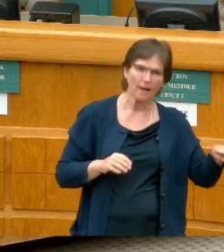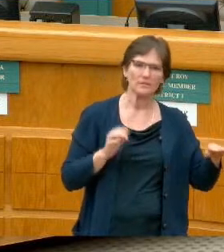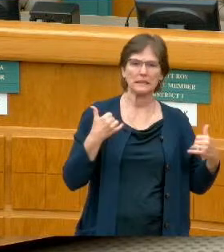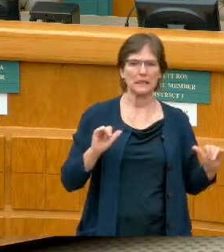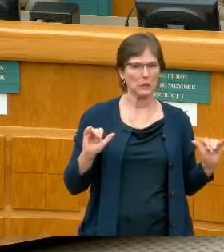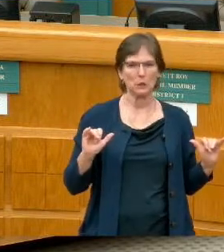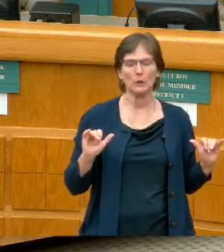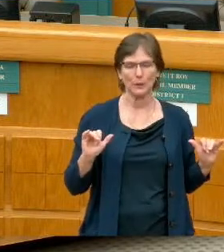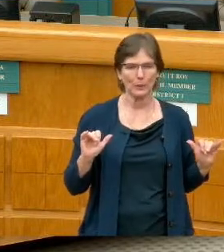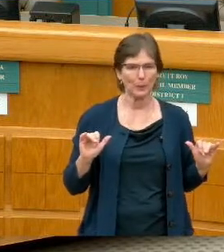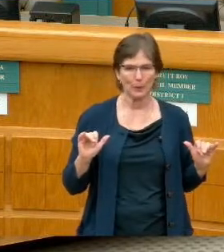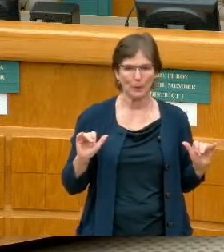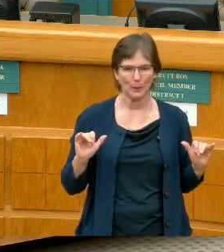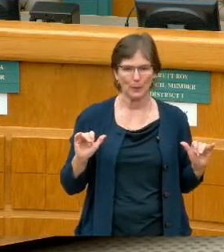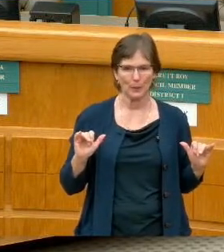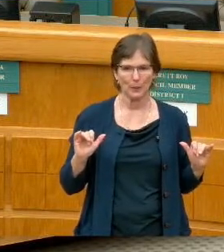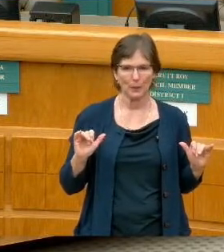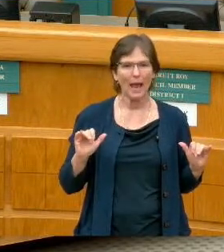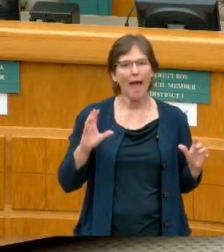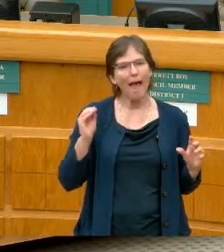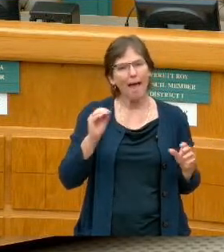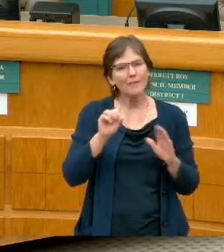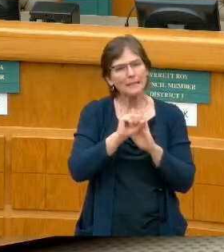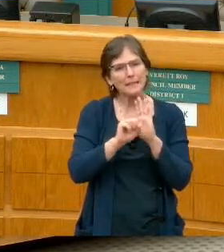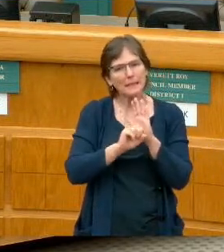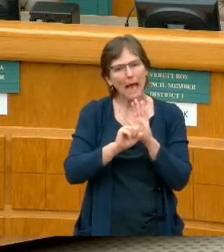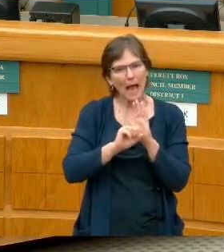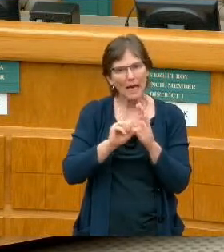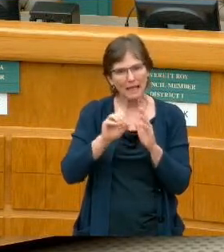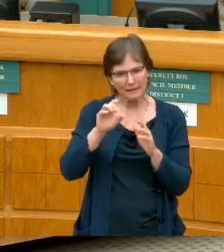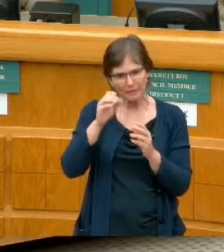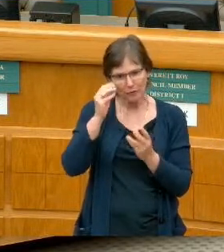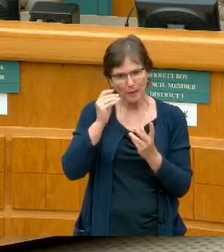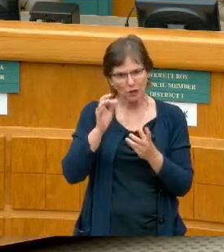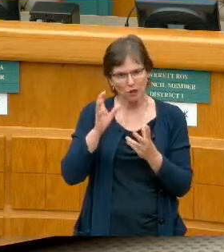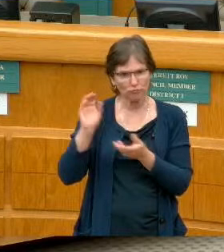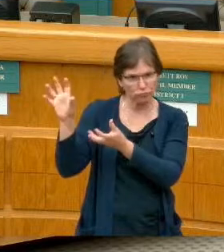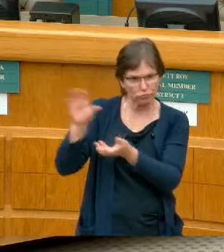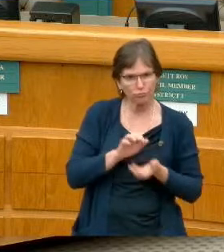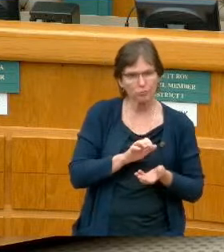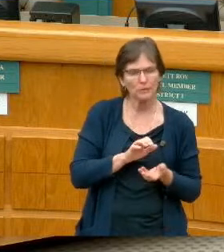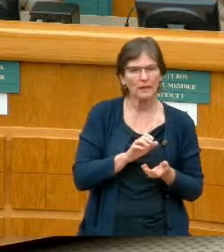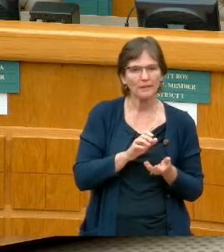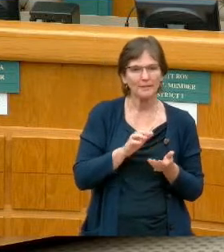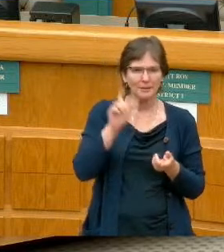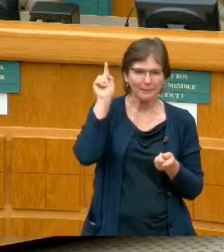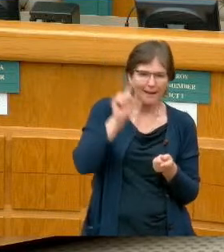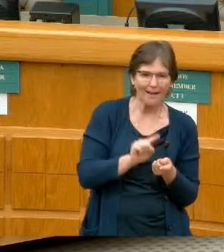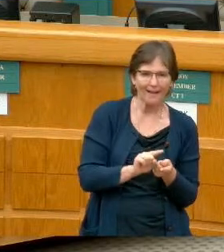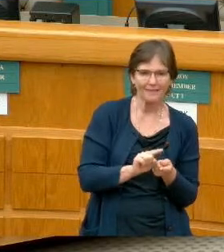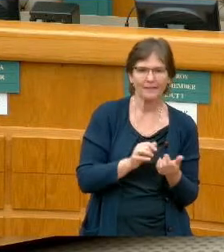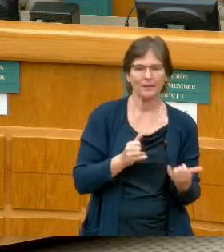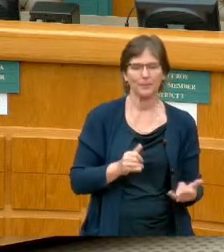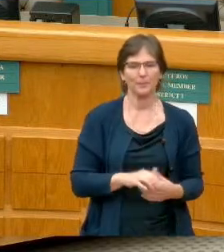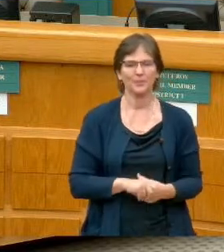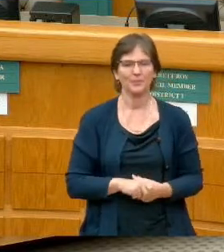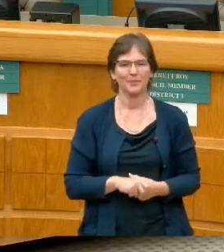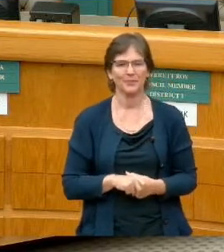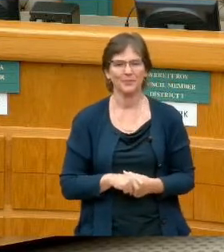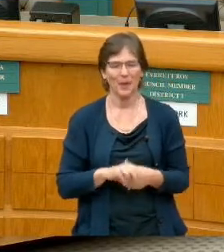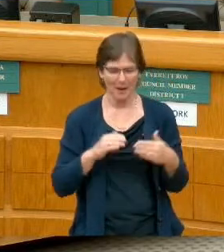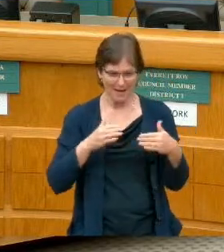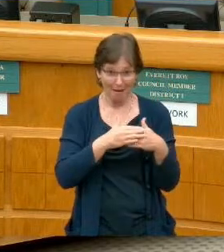seeing less of the state data numbers. Next slide, please. So this is